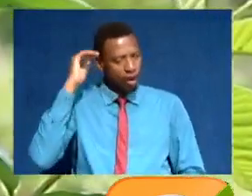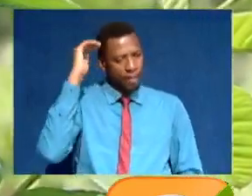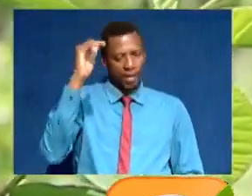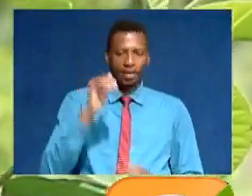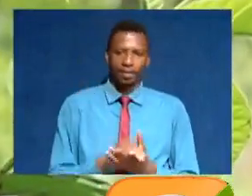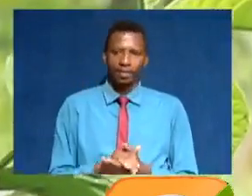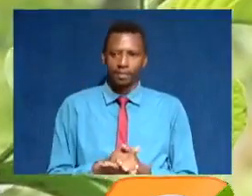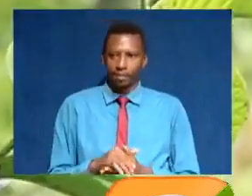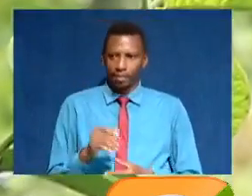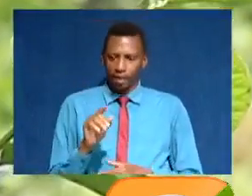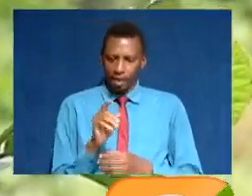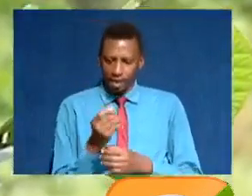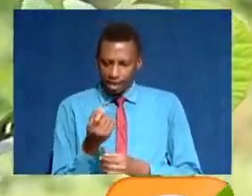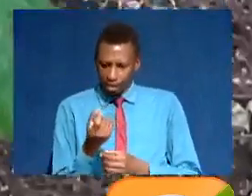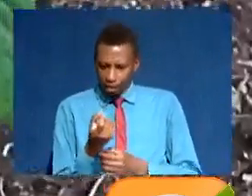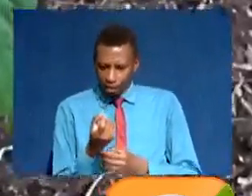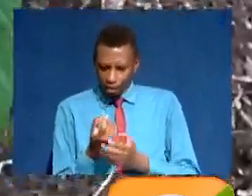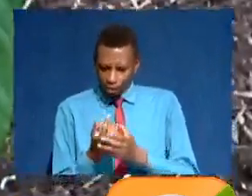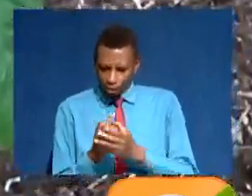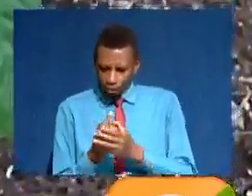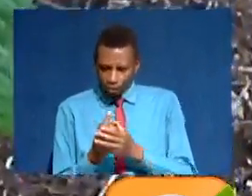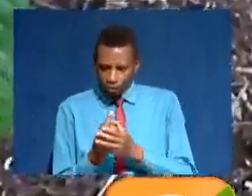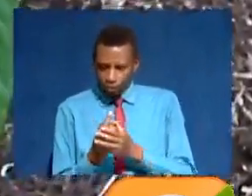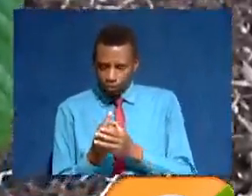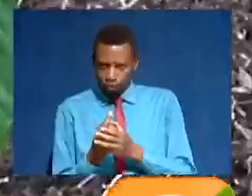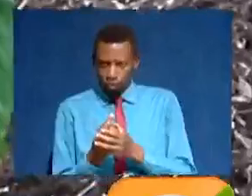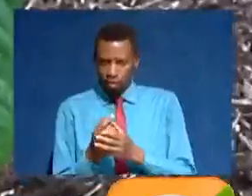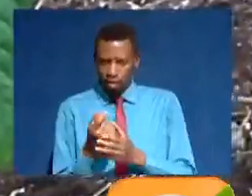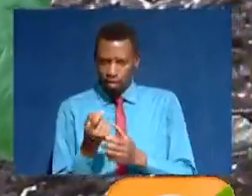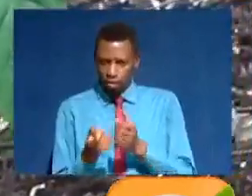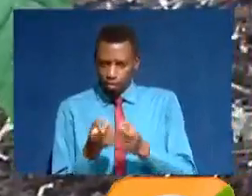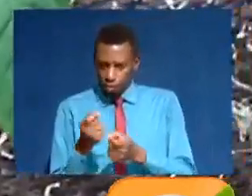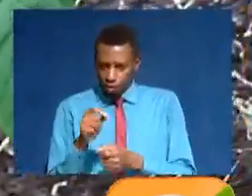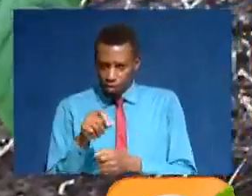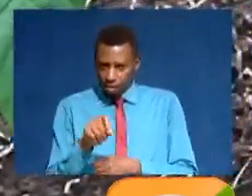The seedlings are given free of charge under the pilot program.